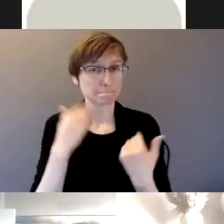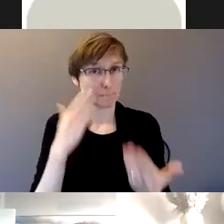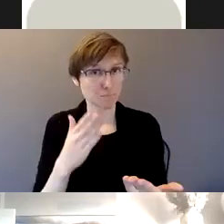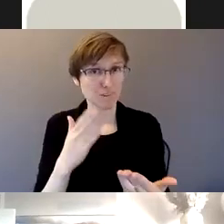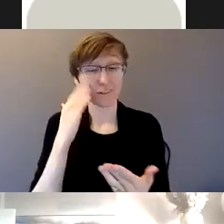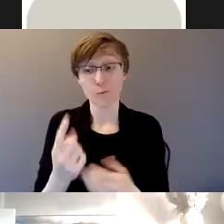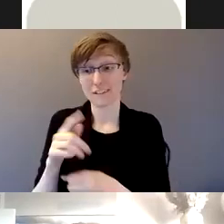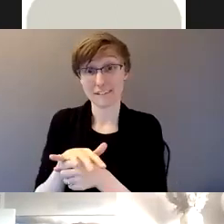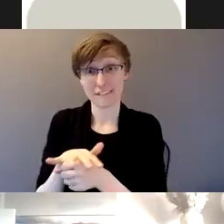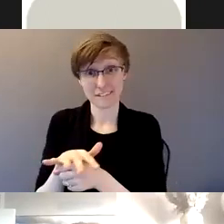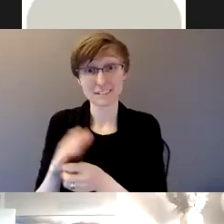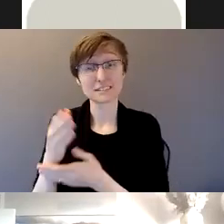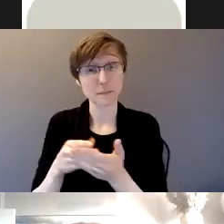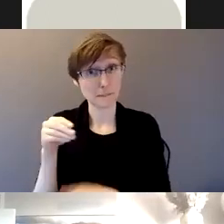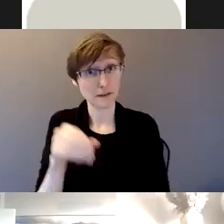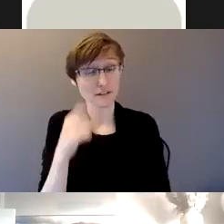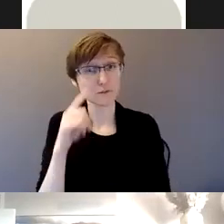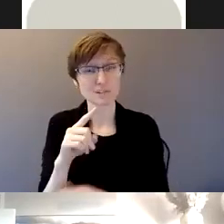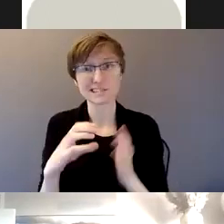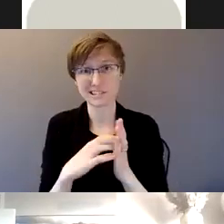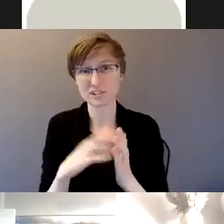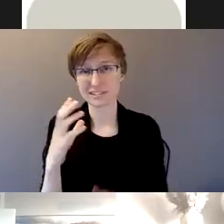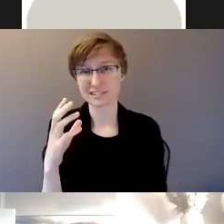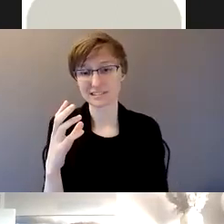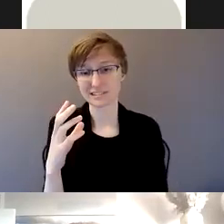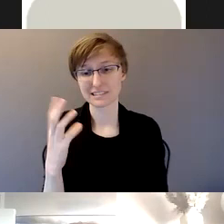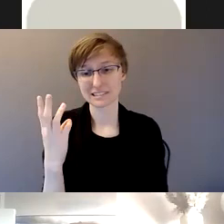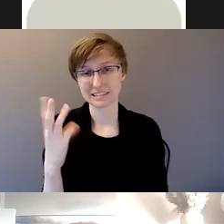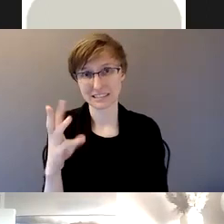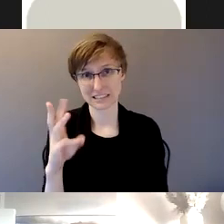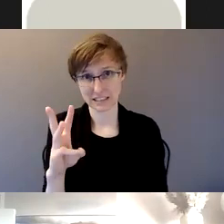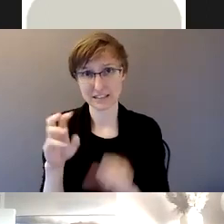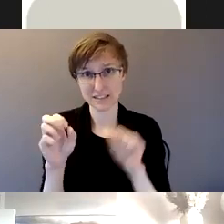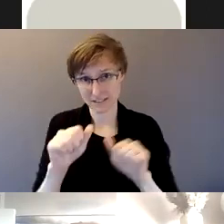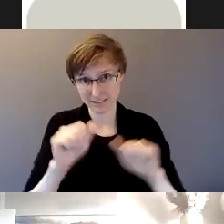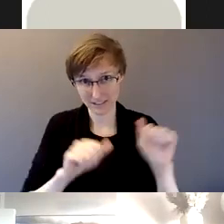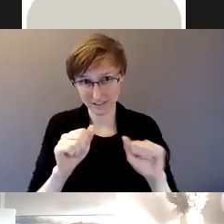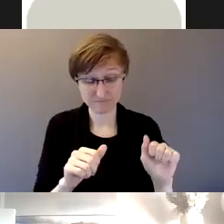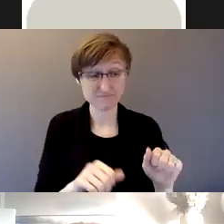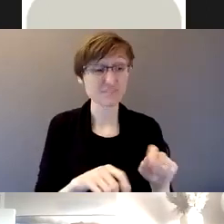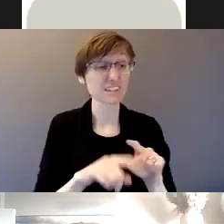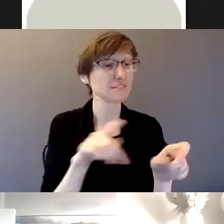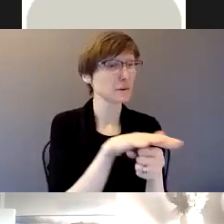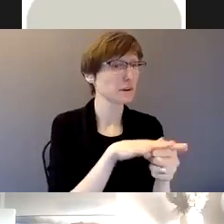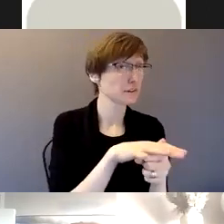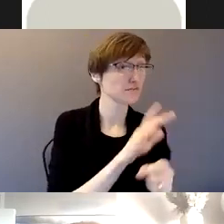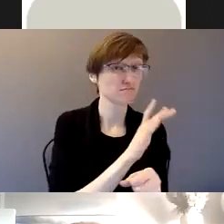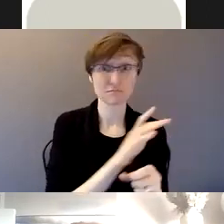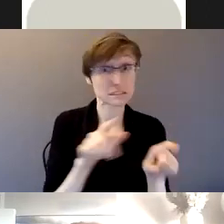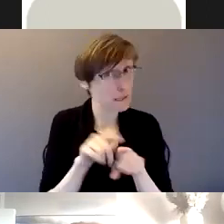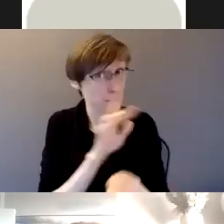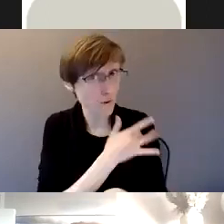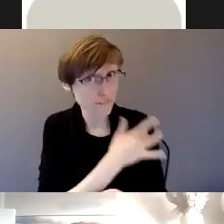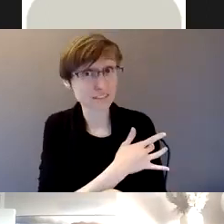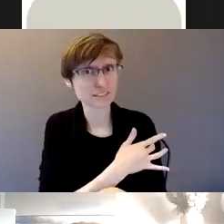pay for the Section 16 capacity area, Section 16 capacity assessment, and then in another area of the province, same